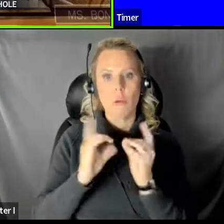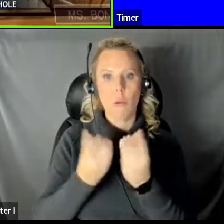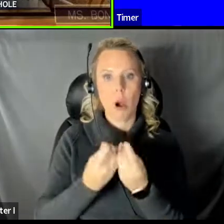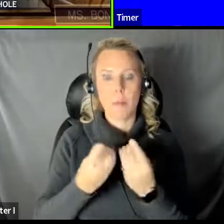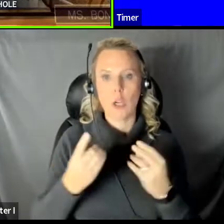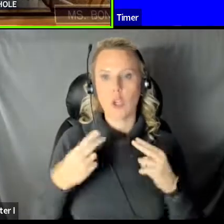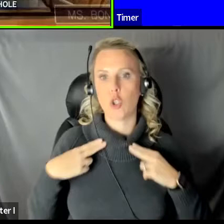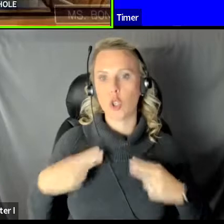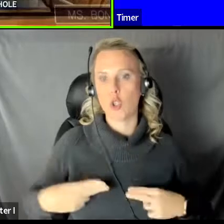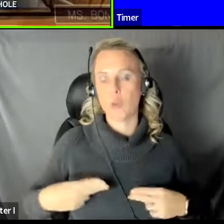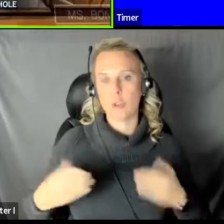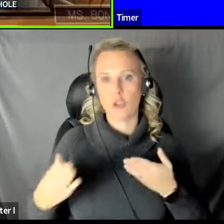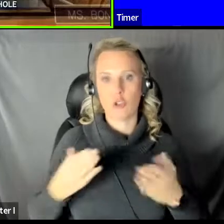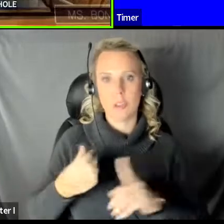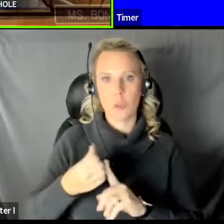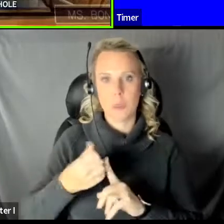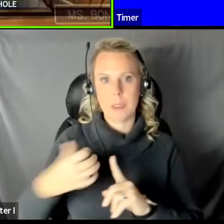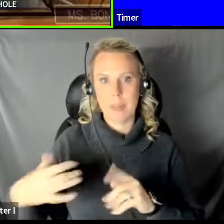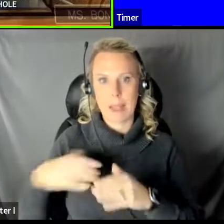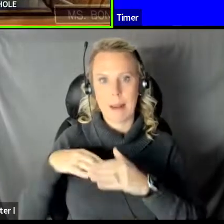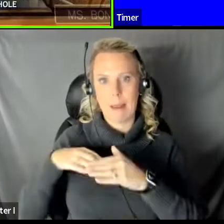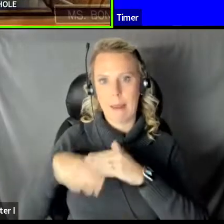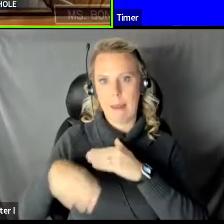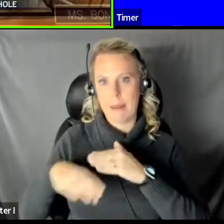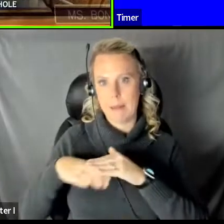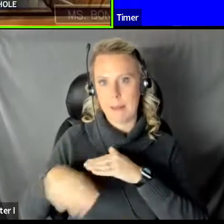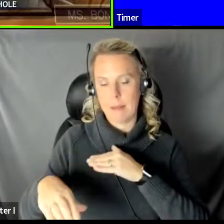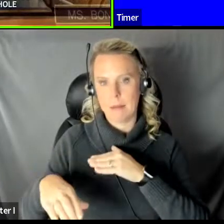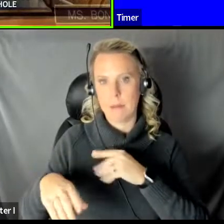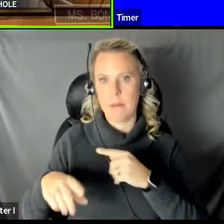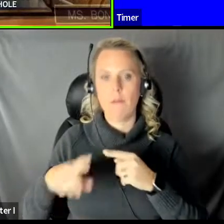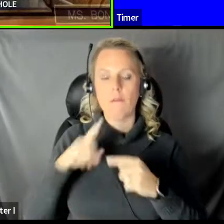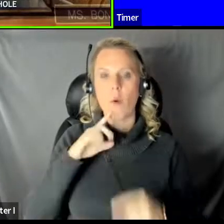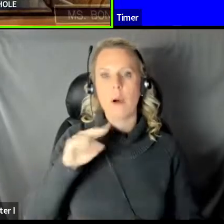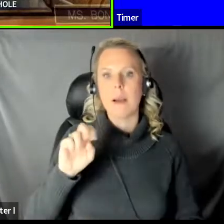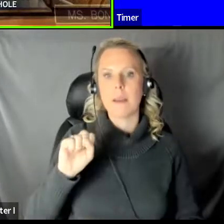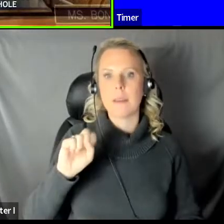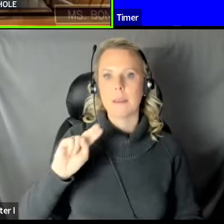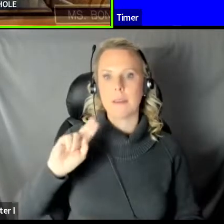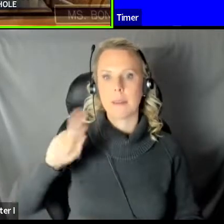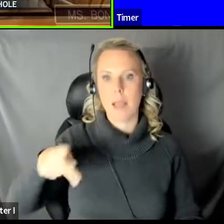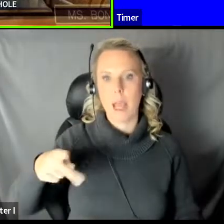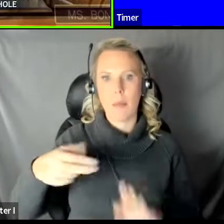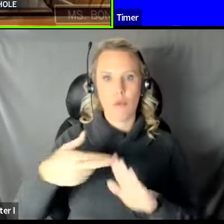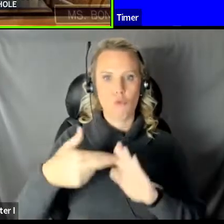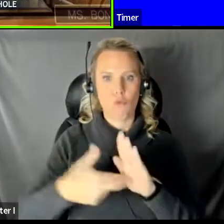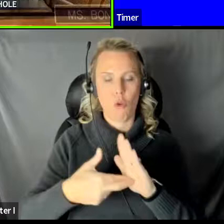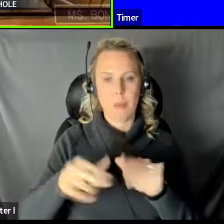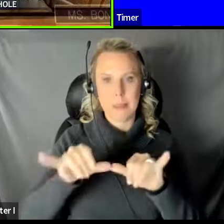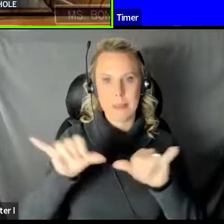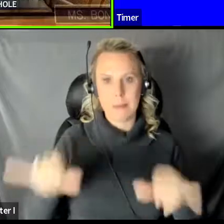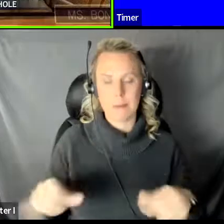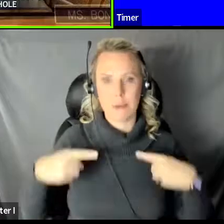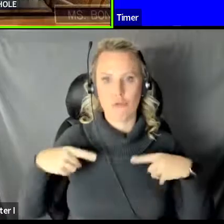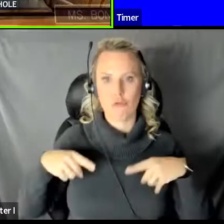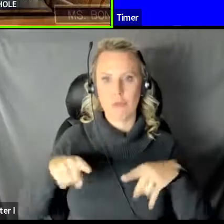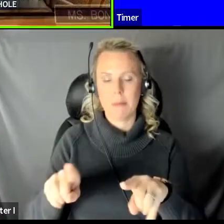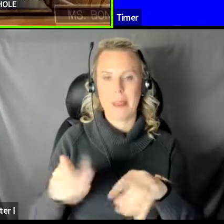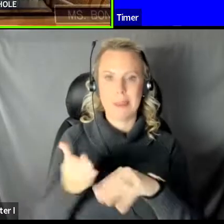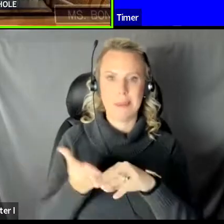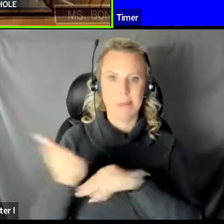Human Services to expand access to the SNAP enrollment system and streamline